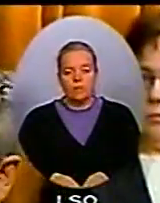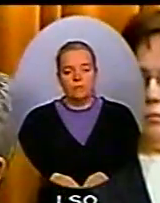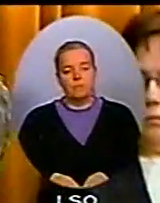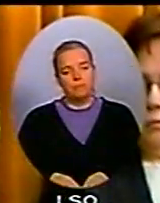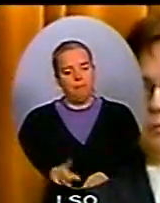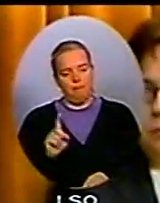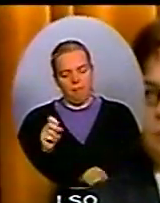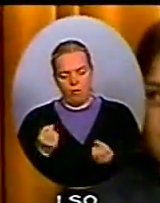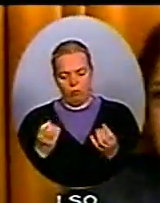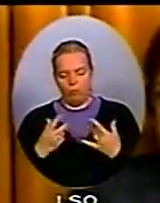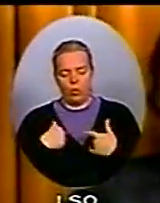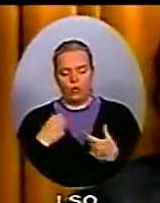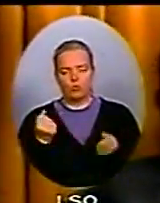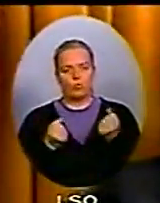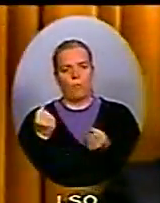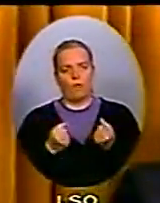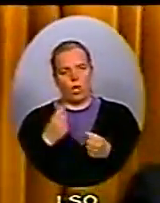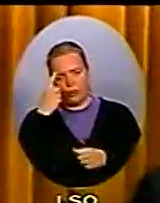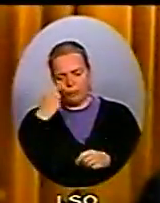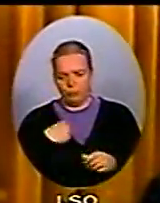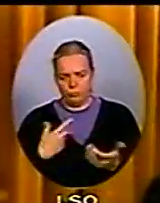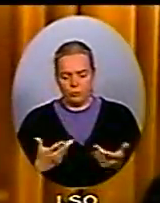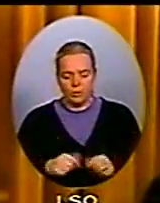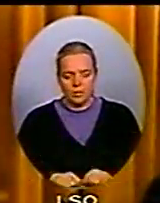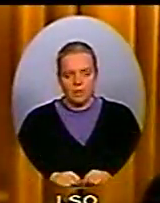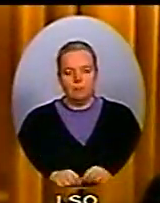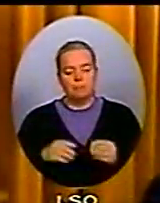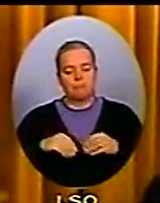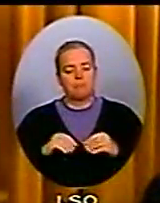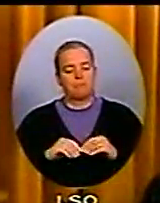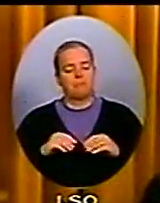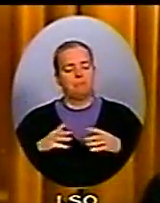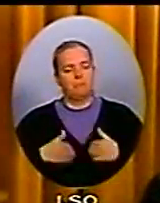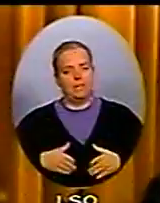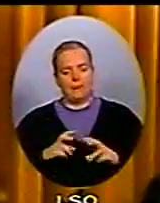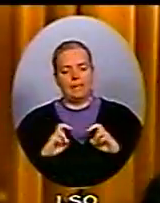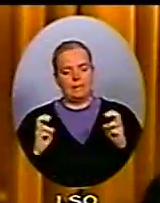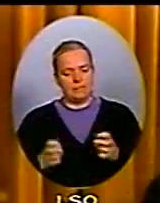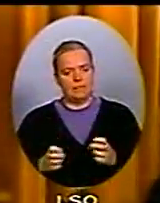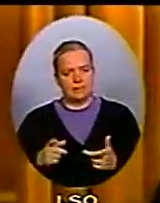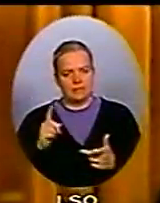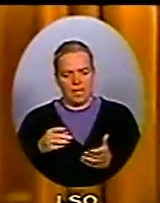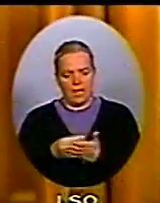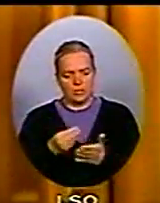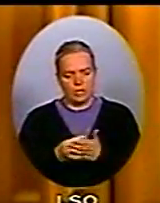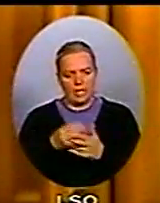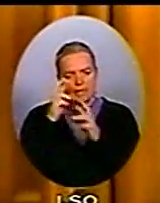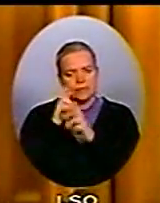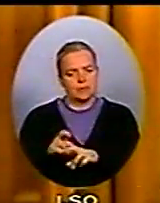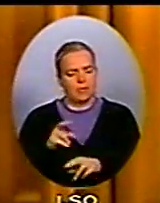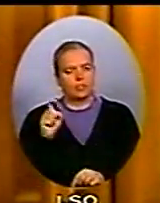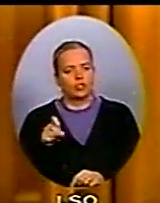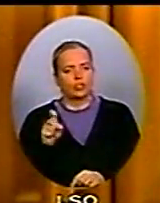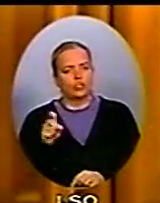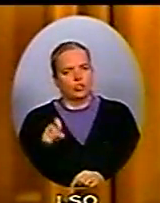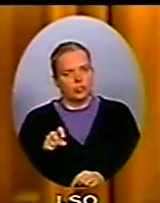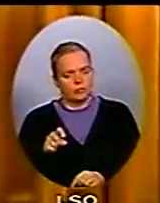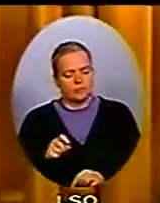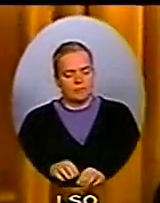ministers will treat their taxpayers' dollars with respect. Now, the Muskoka minister himself had a driver on standby